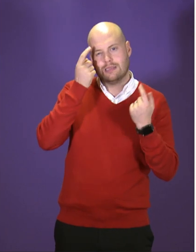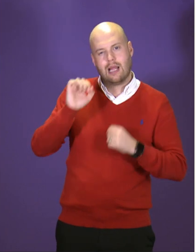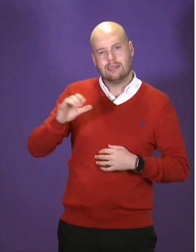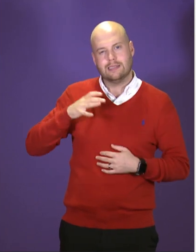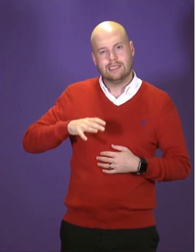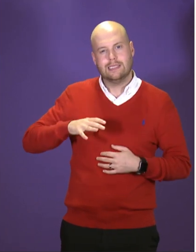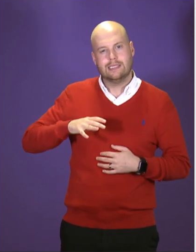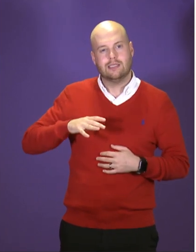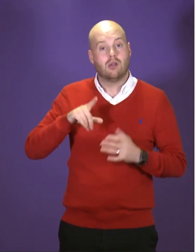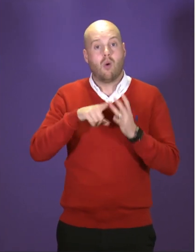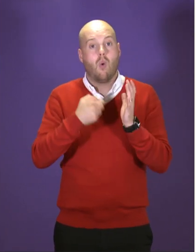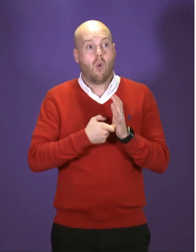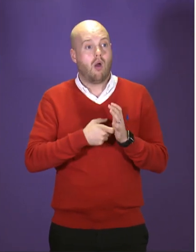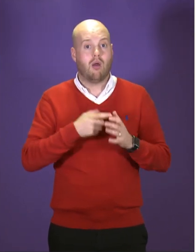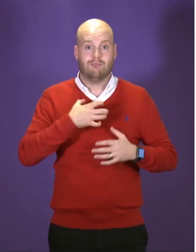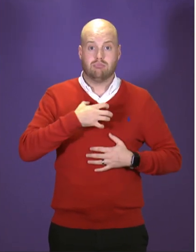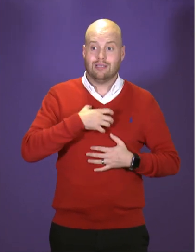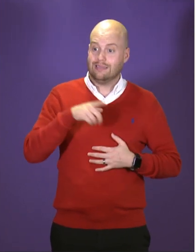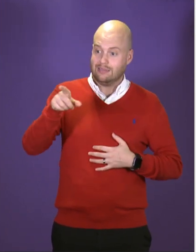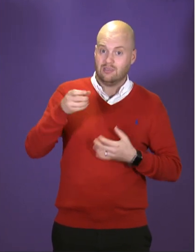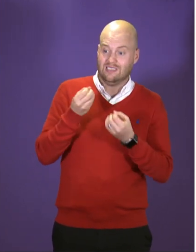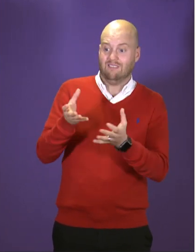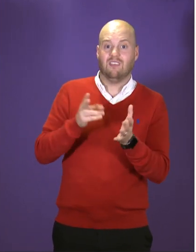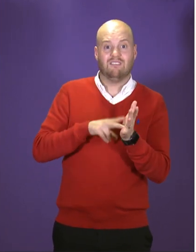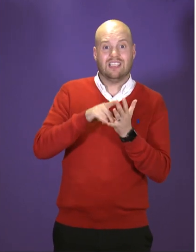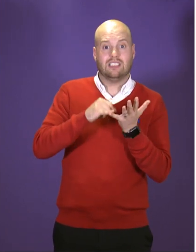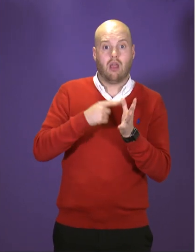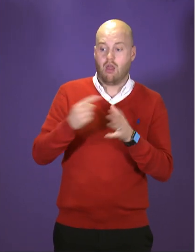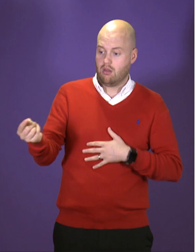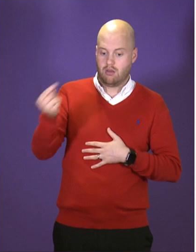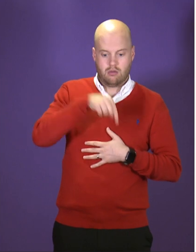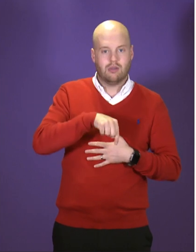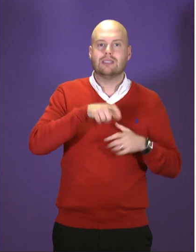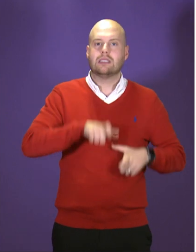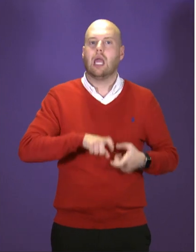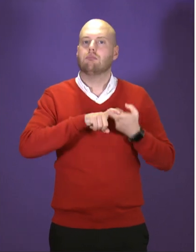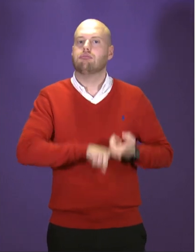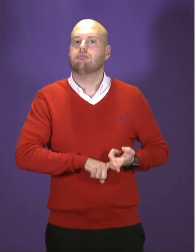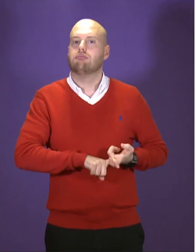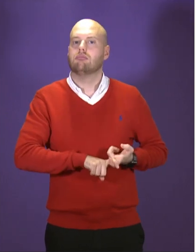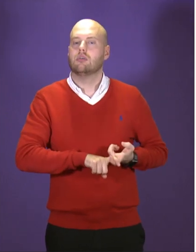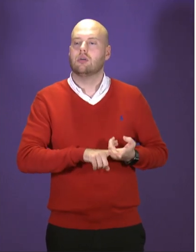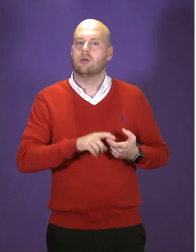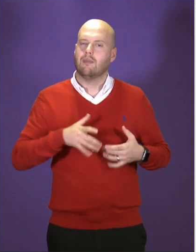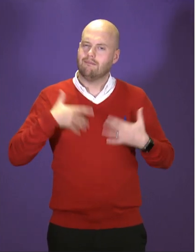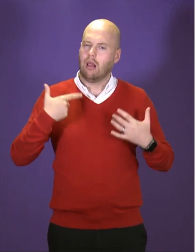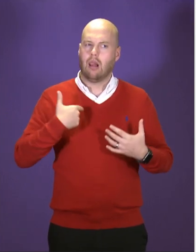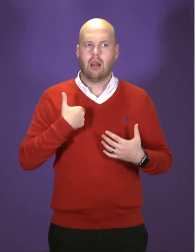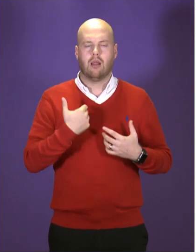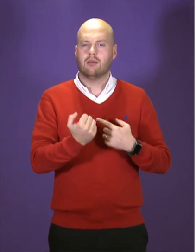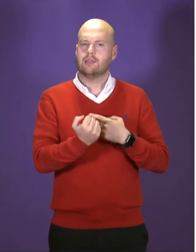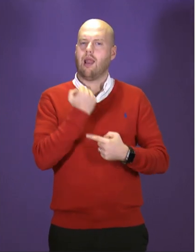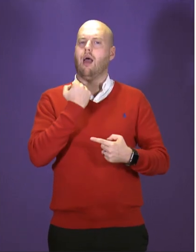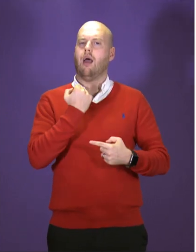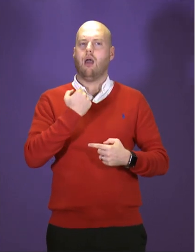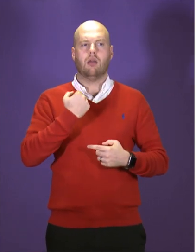other countries, and they deny us that right to speak, to be able to express ourselves.